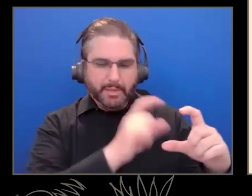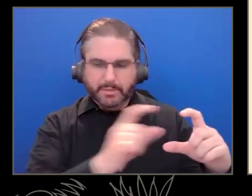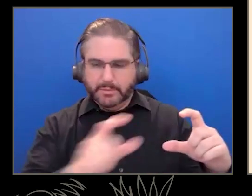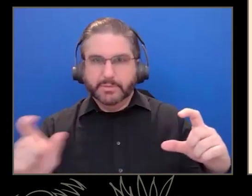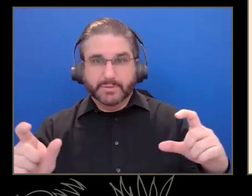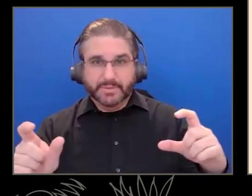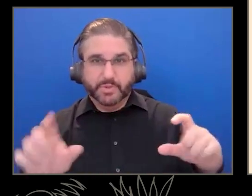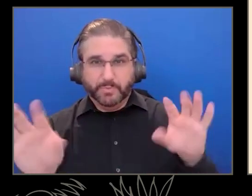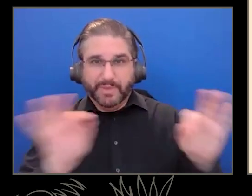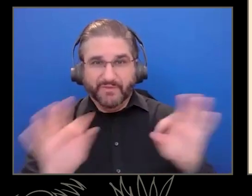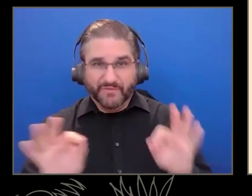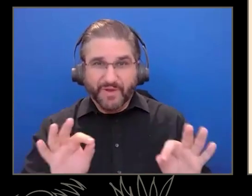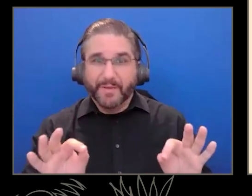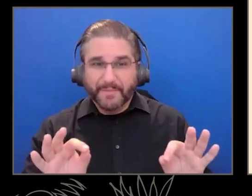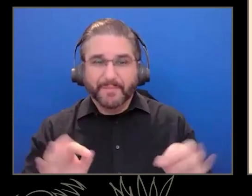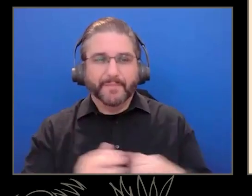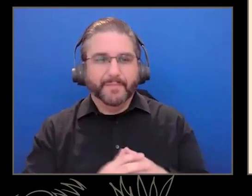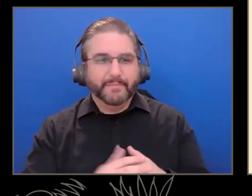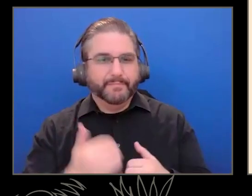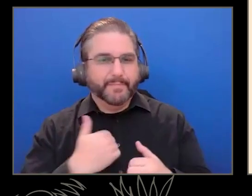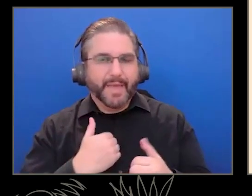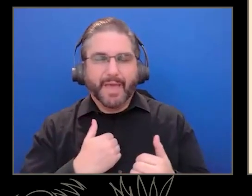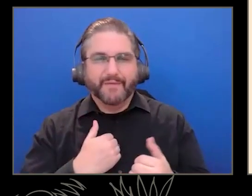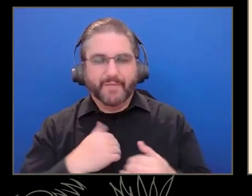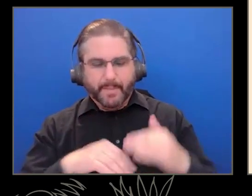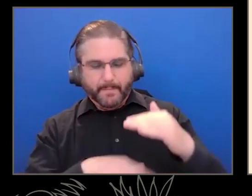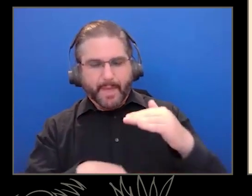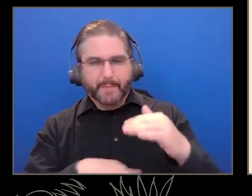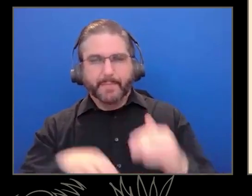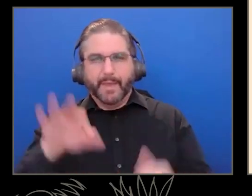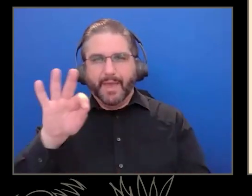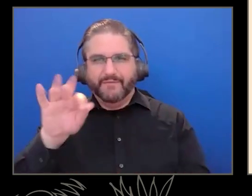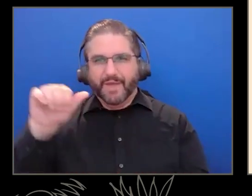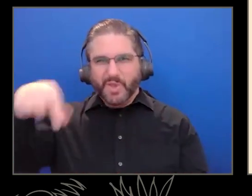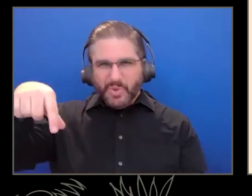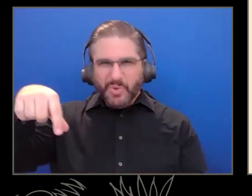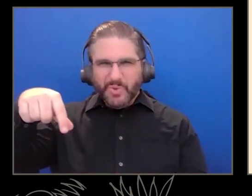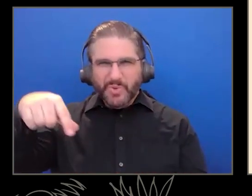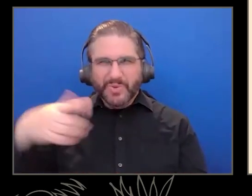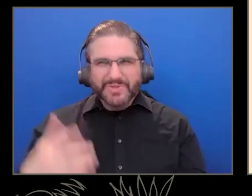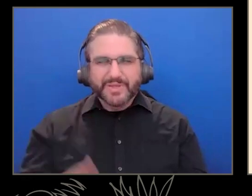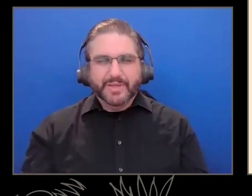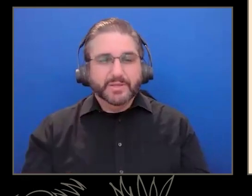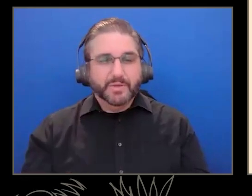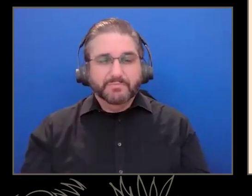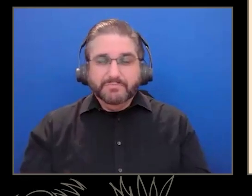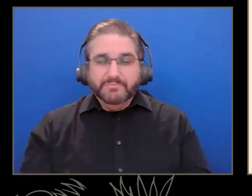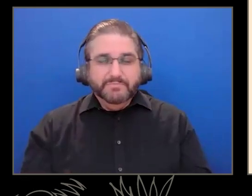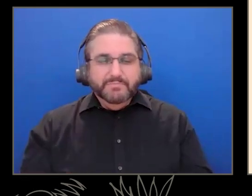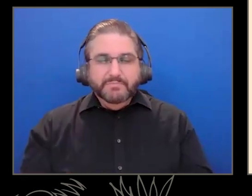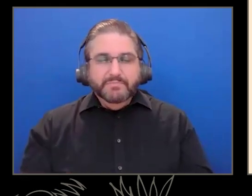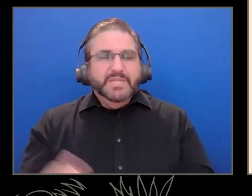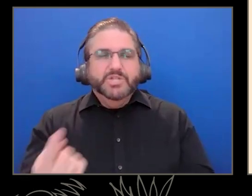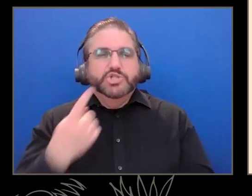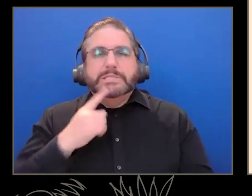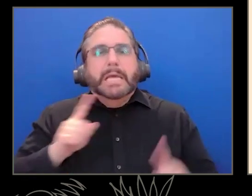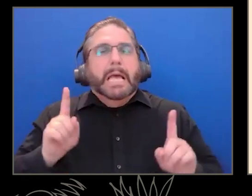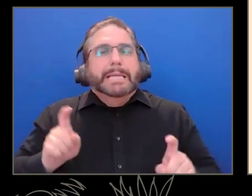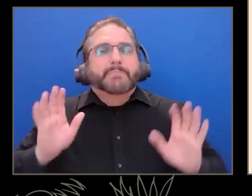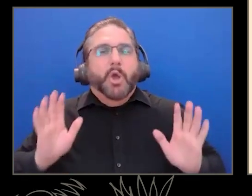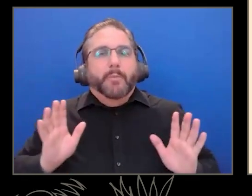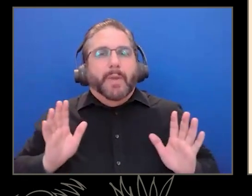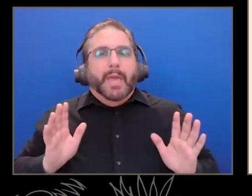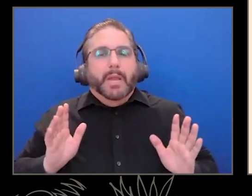And we have some FAQs down there. And all of this, it's just an experiment. We can toggle it back